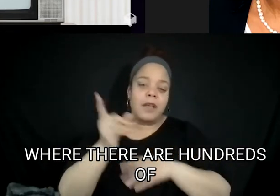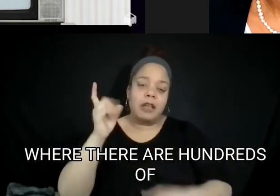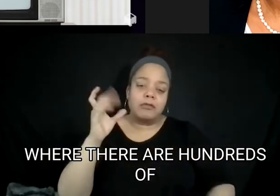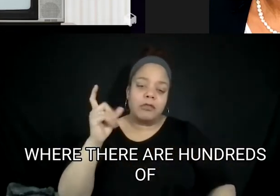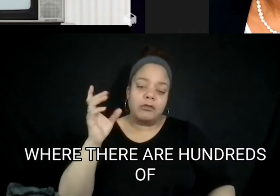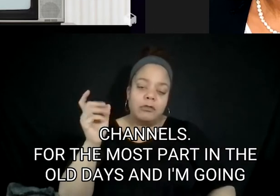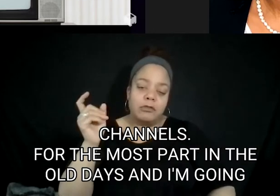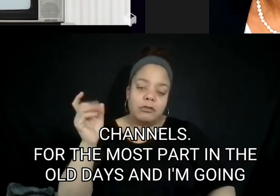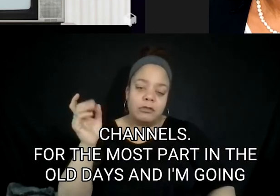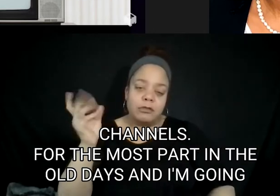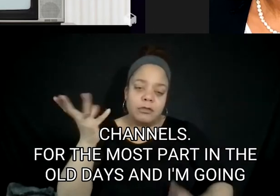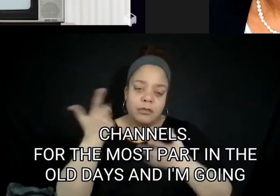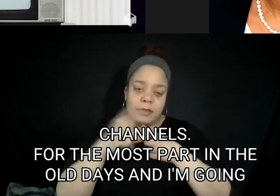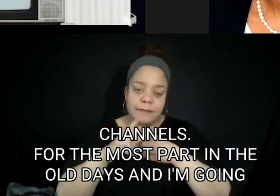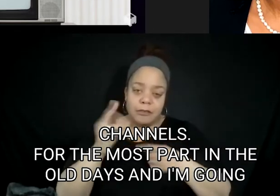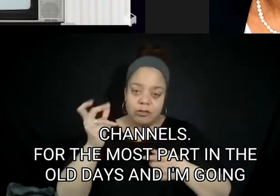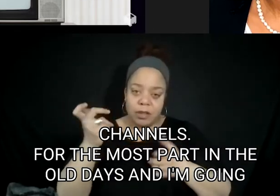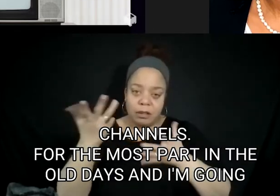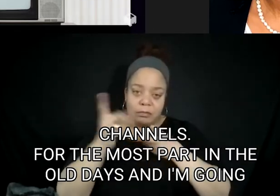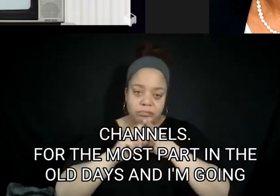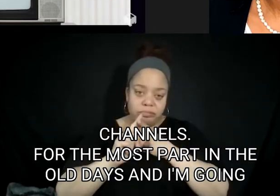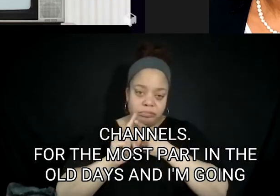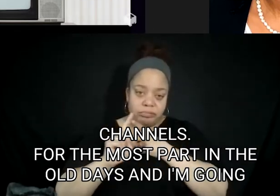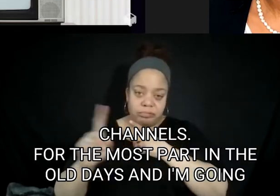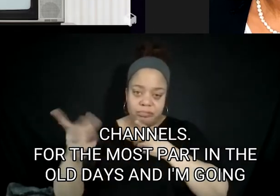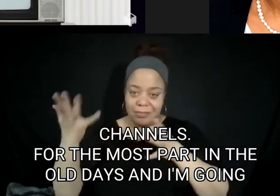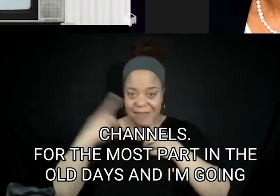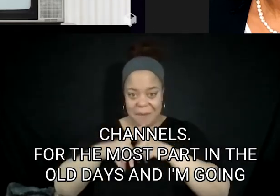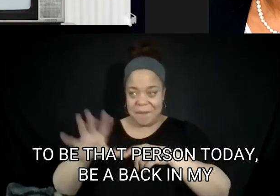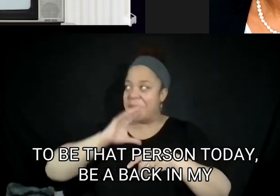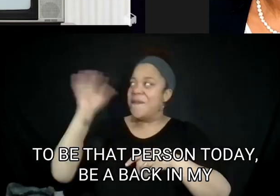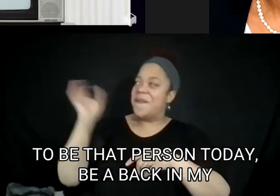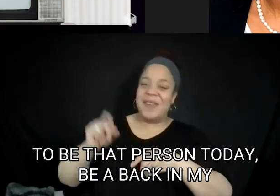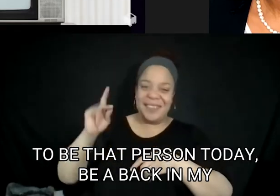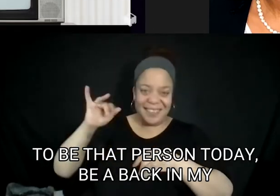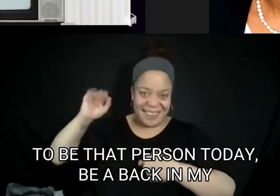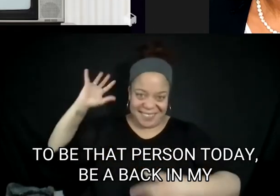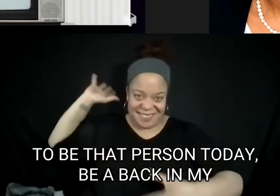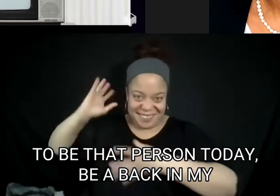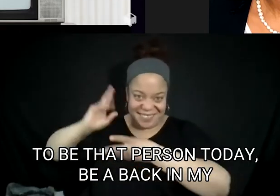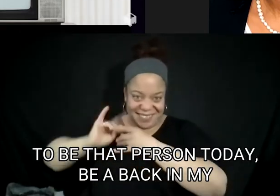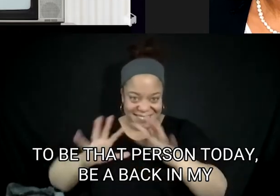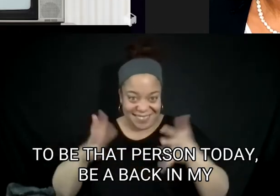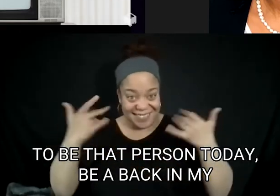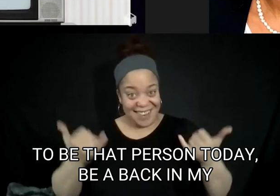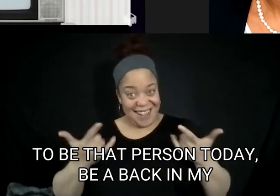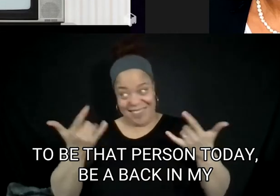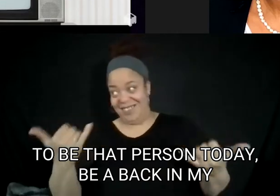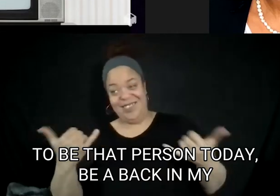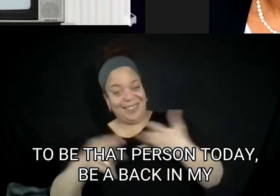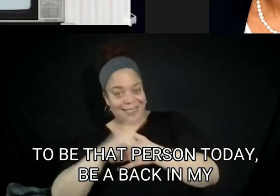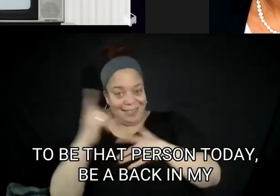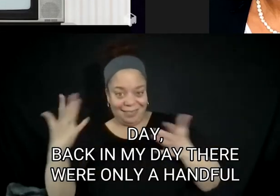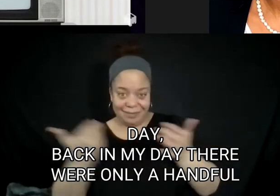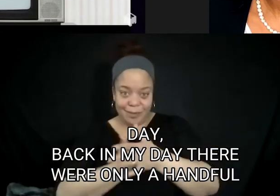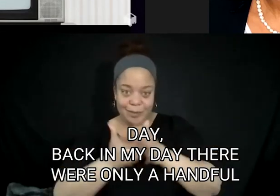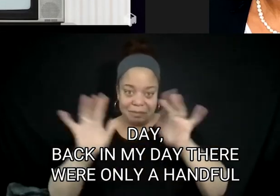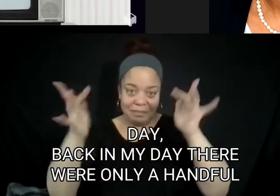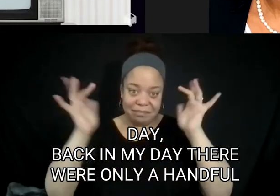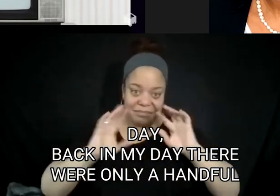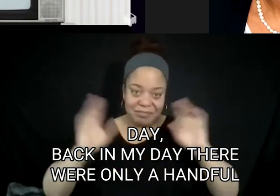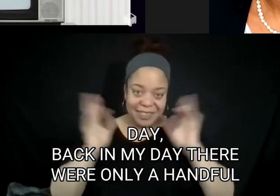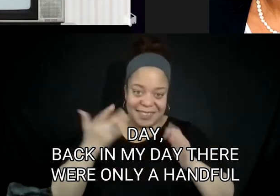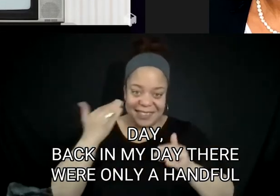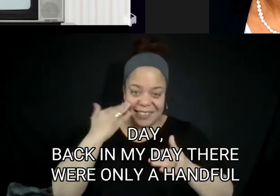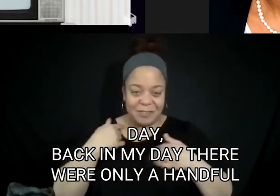today. I'm gonna be it back in my day. Back in my day, there were only a handful of TV stations, you know, and you had your big ones like